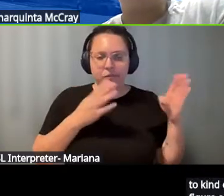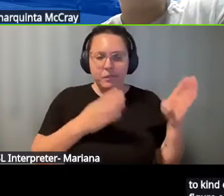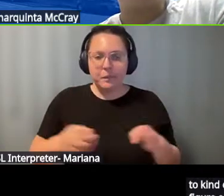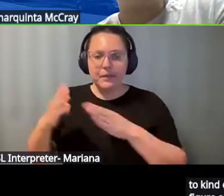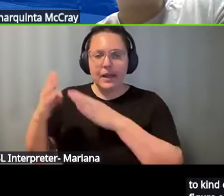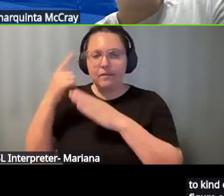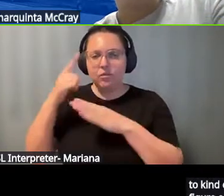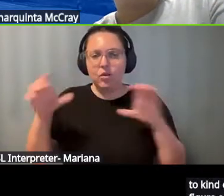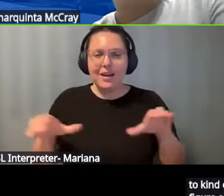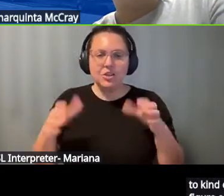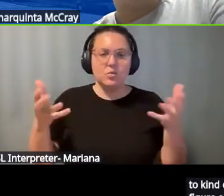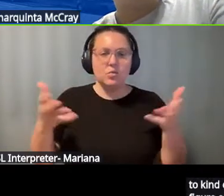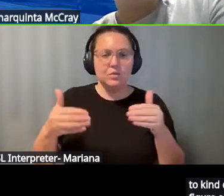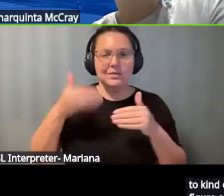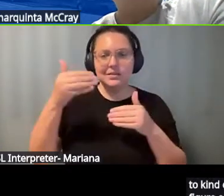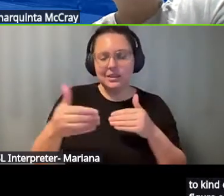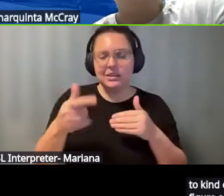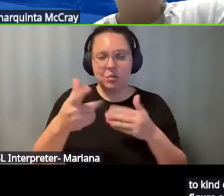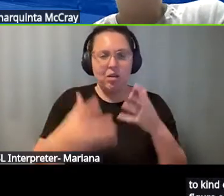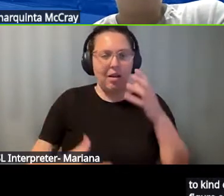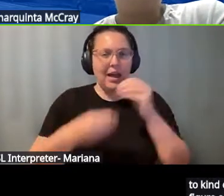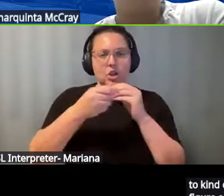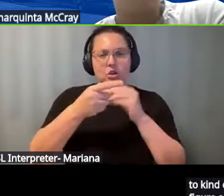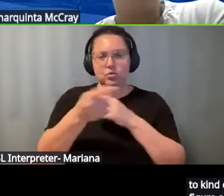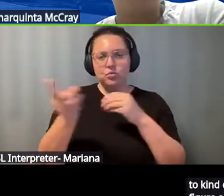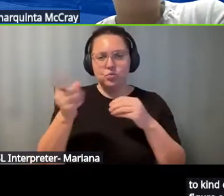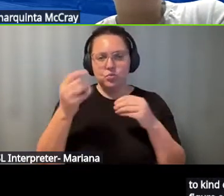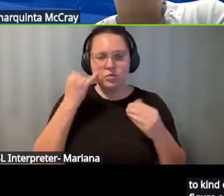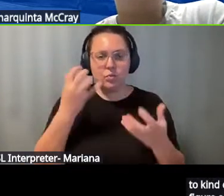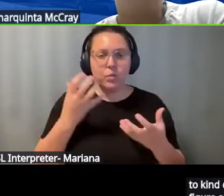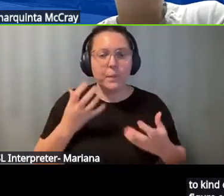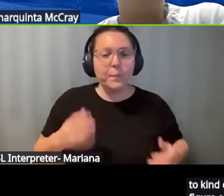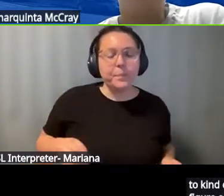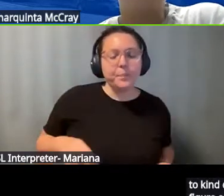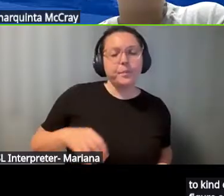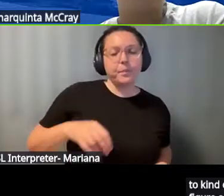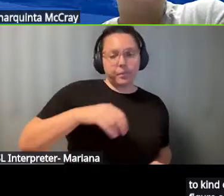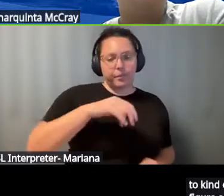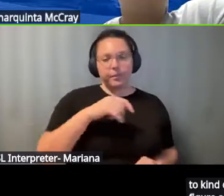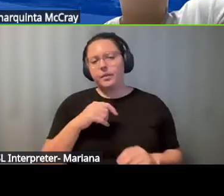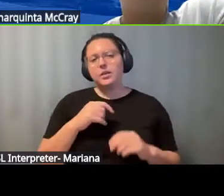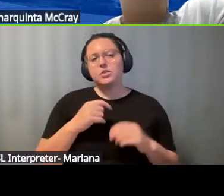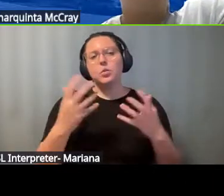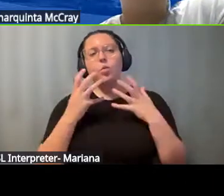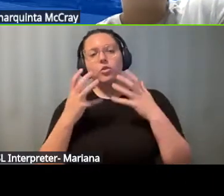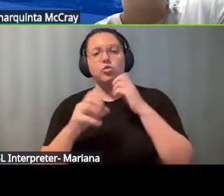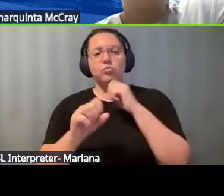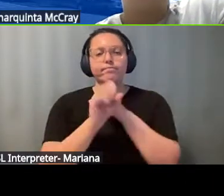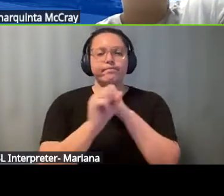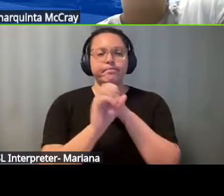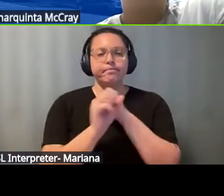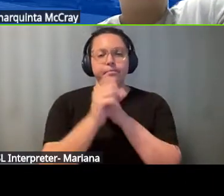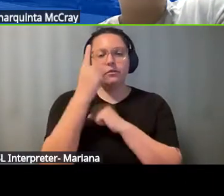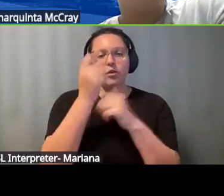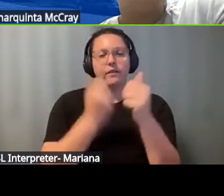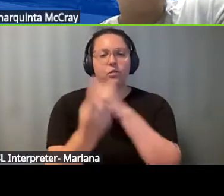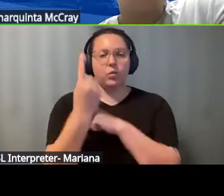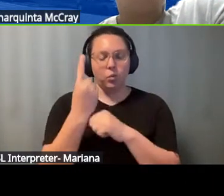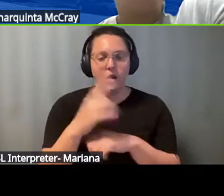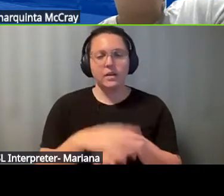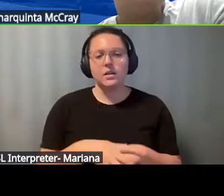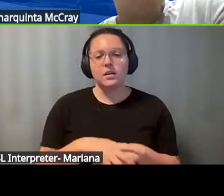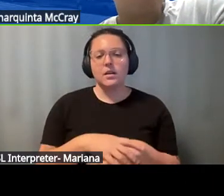that. So I'll loop you into that thread. I want to throw a plug out there to everyone. The